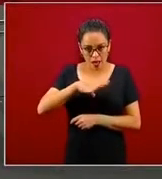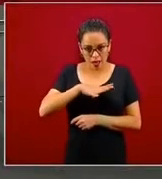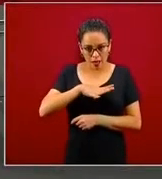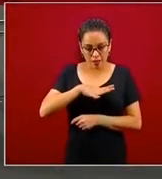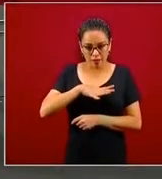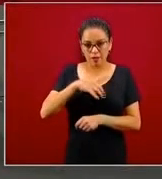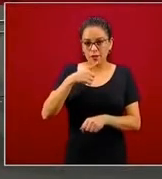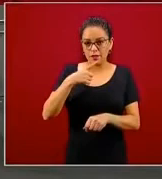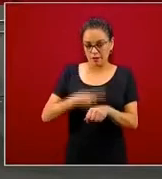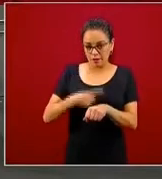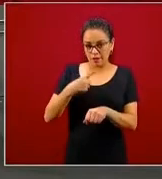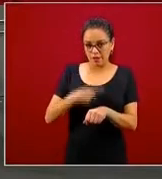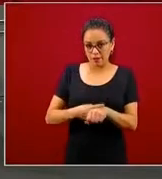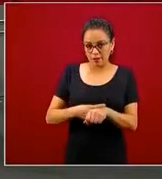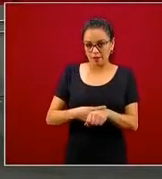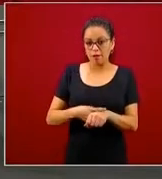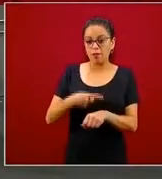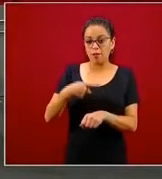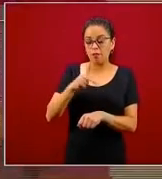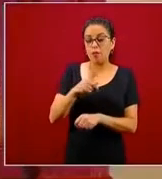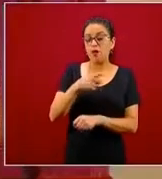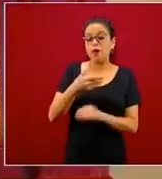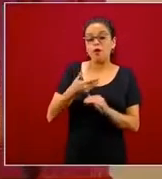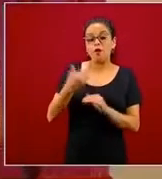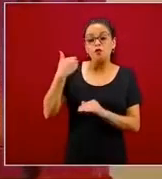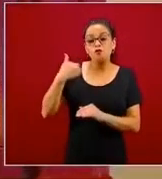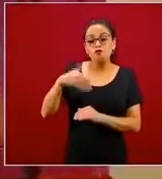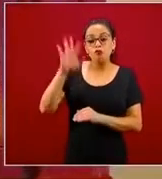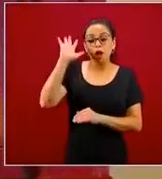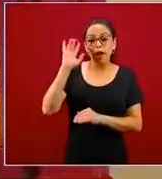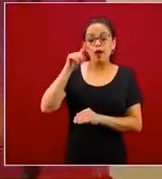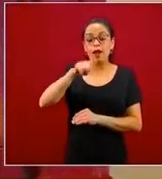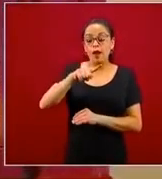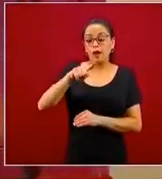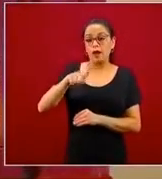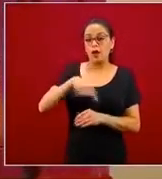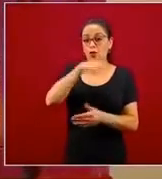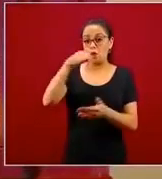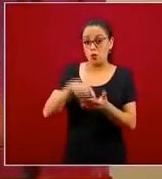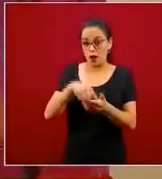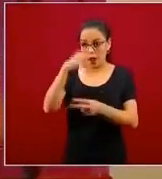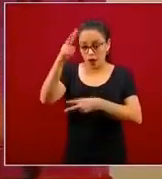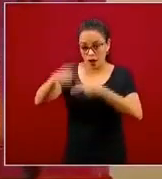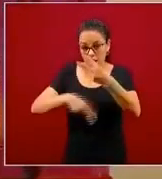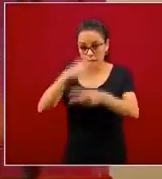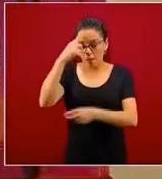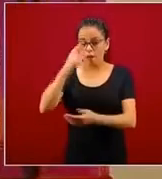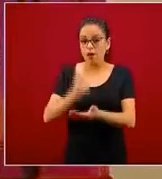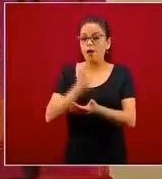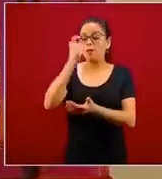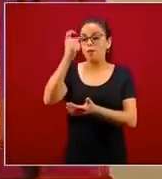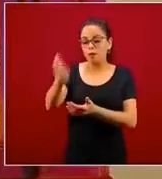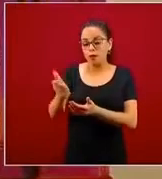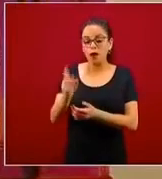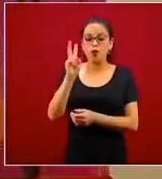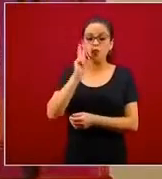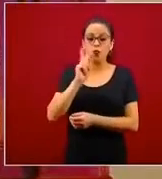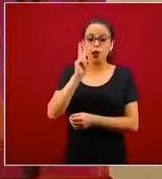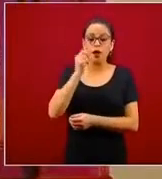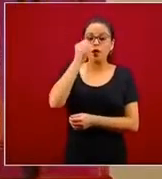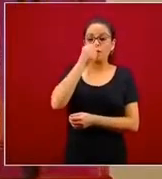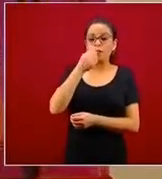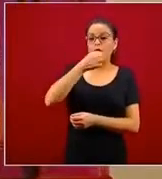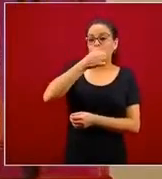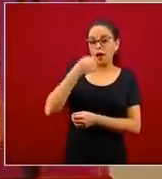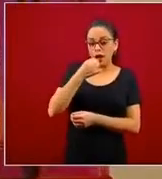that would just be transmitters. They are not declared cases, and since this is a